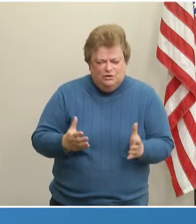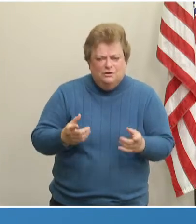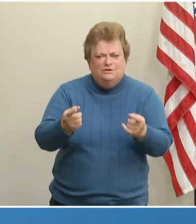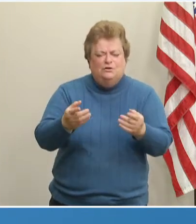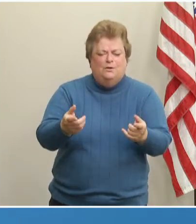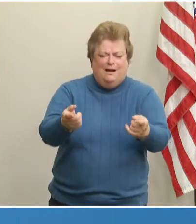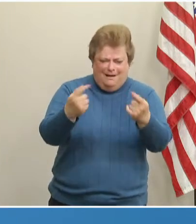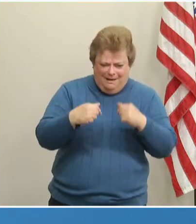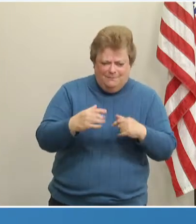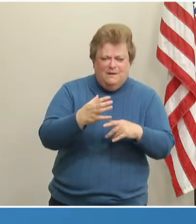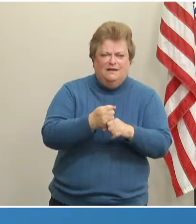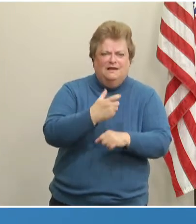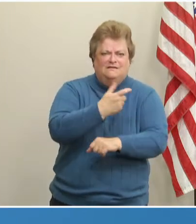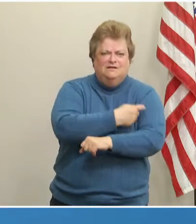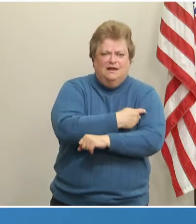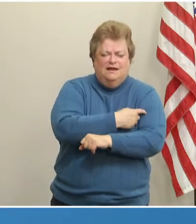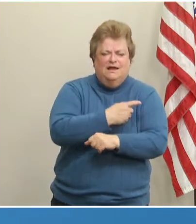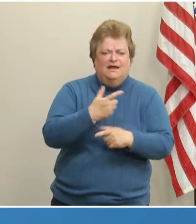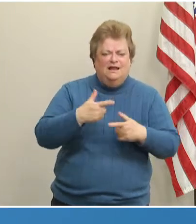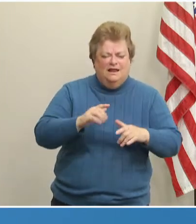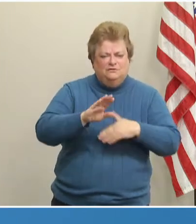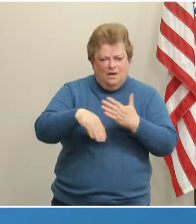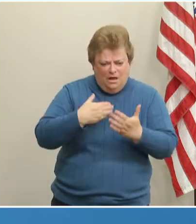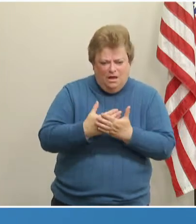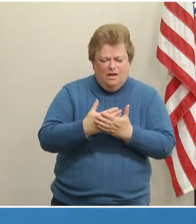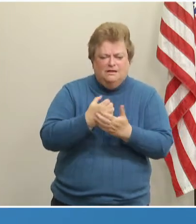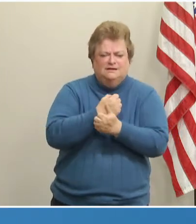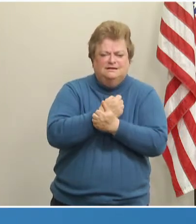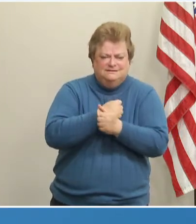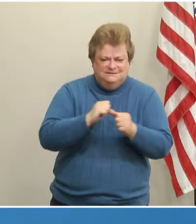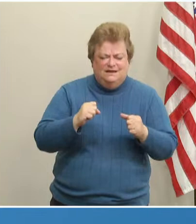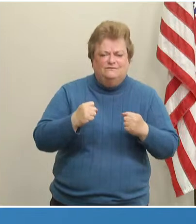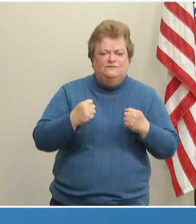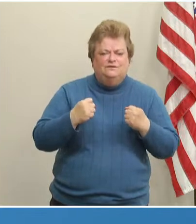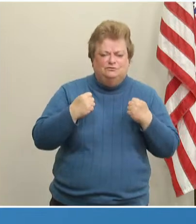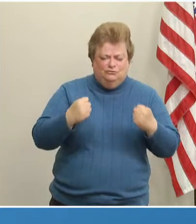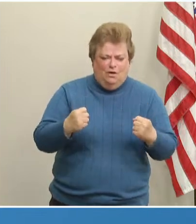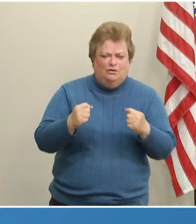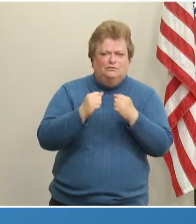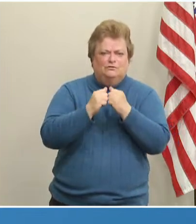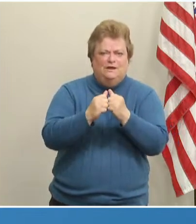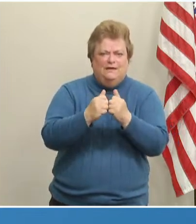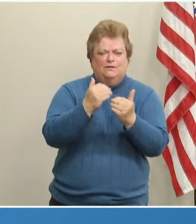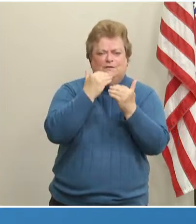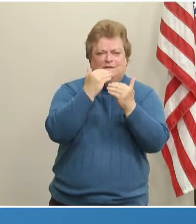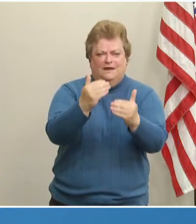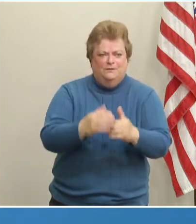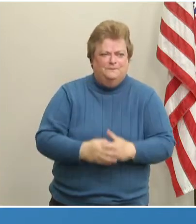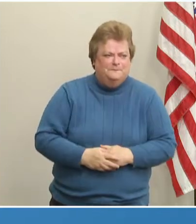get vaccinated, and let's be safer and stronger together. Thank you so much.